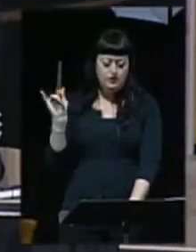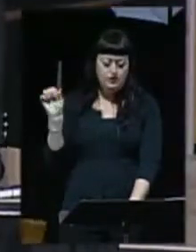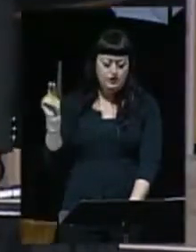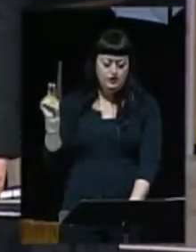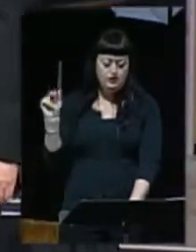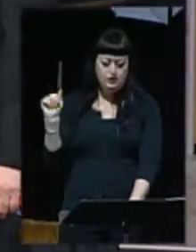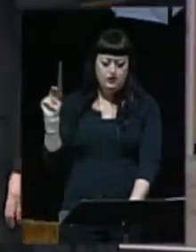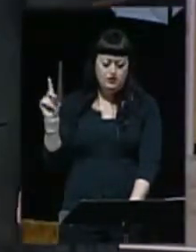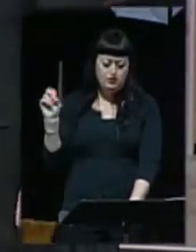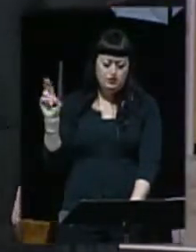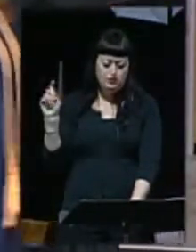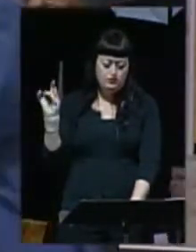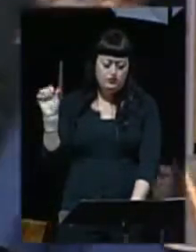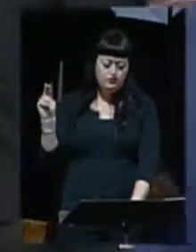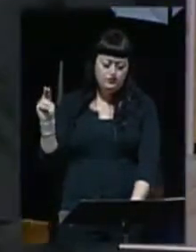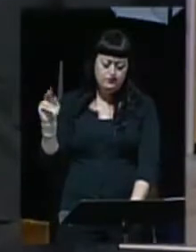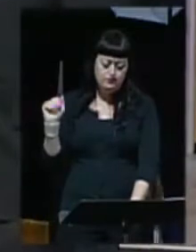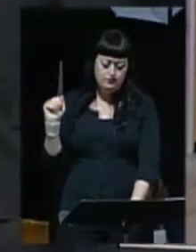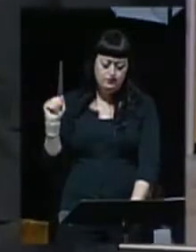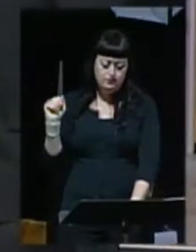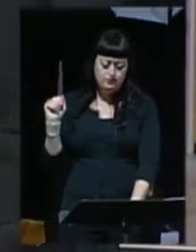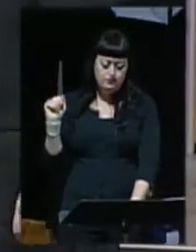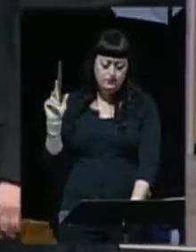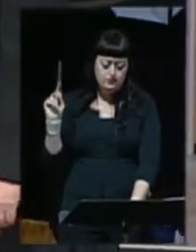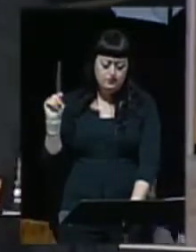Lillian Anderson.